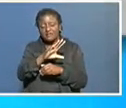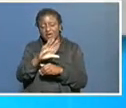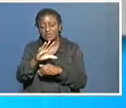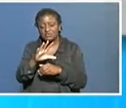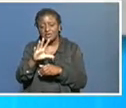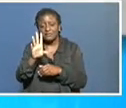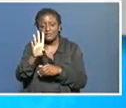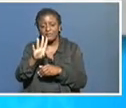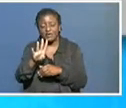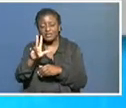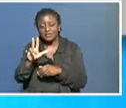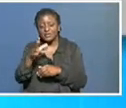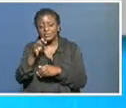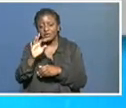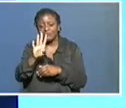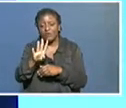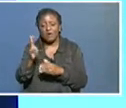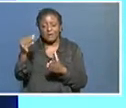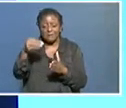$543.4